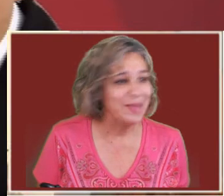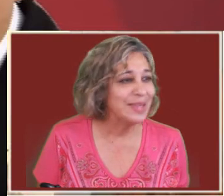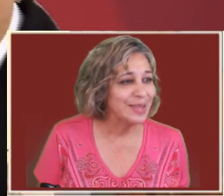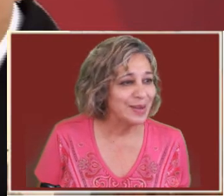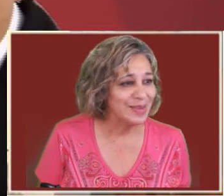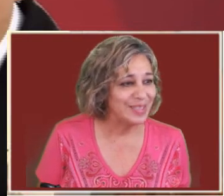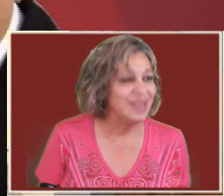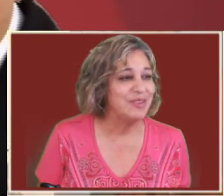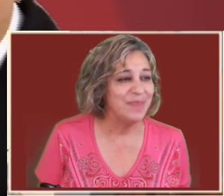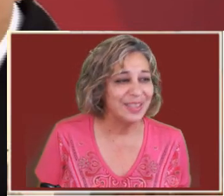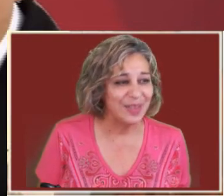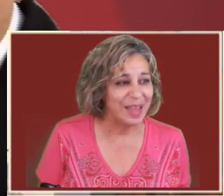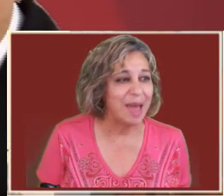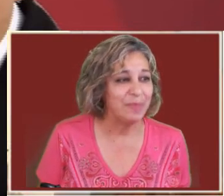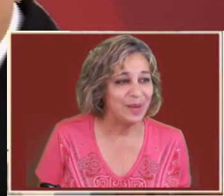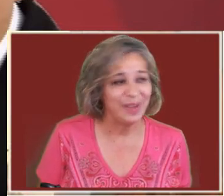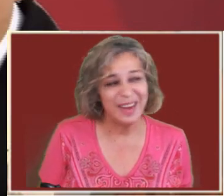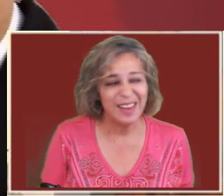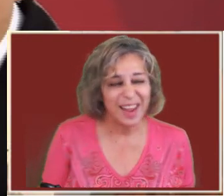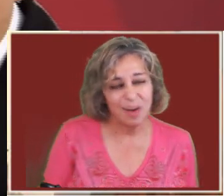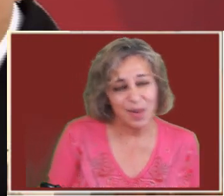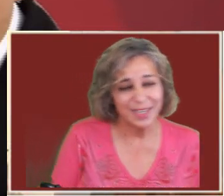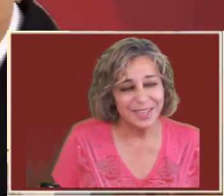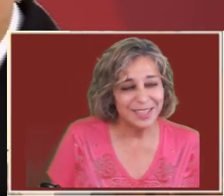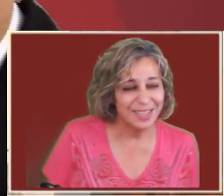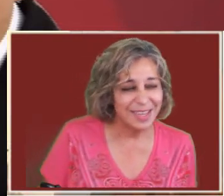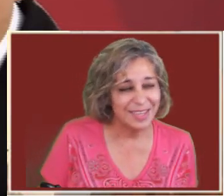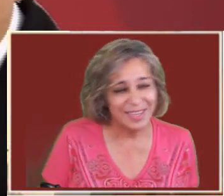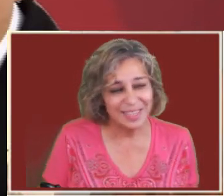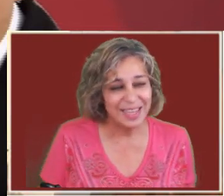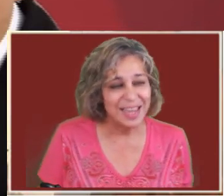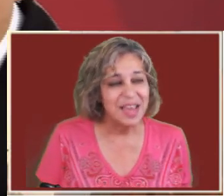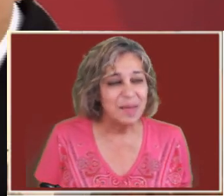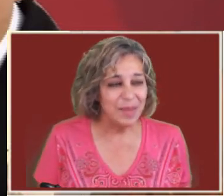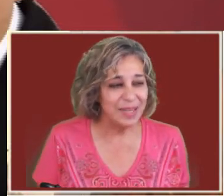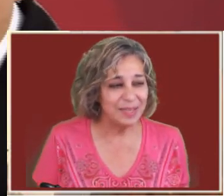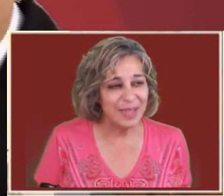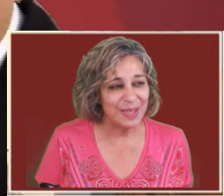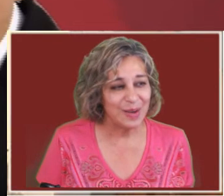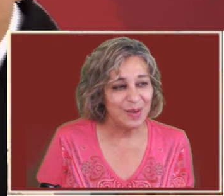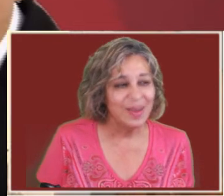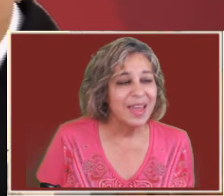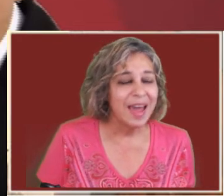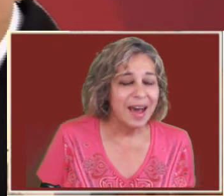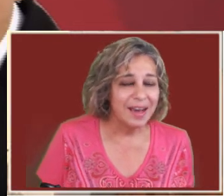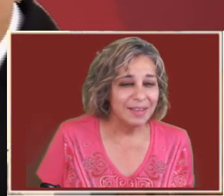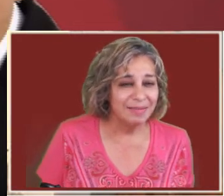in Mexico, the center of Mexico, the capital, kind of like our Washington, D.C., but it's Mexico.